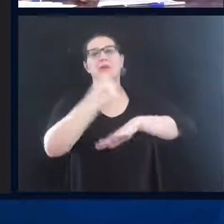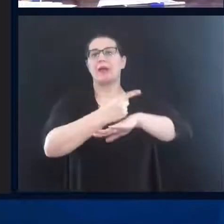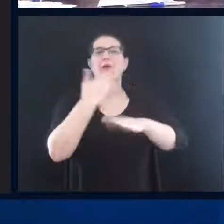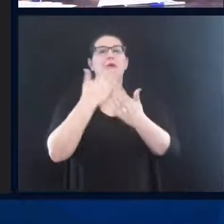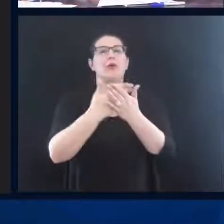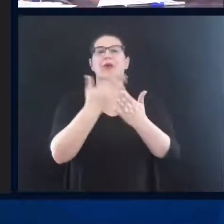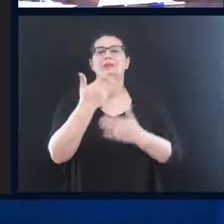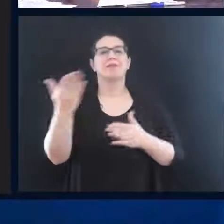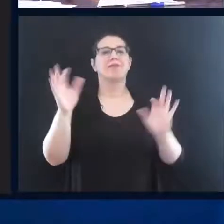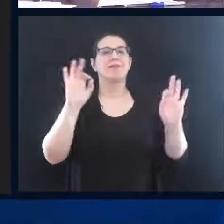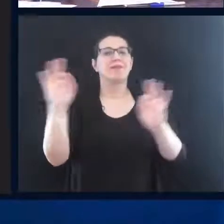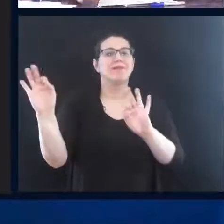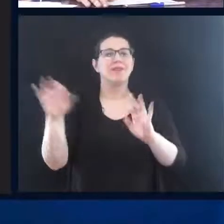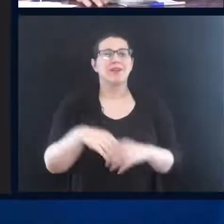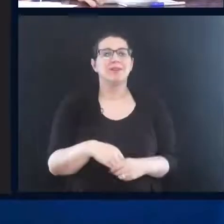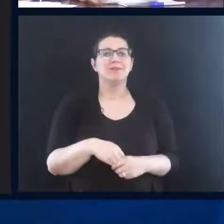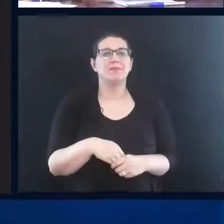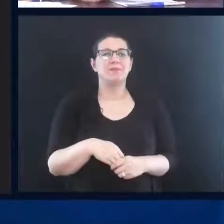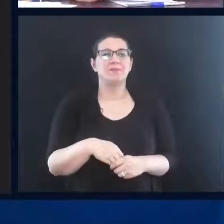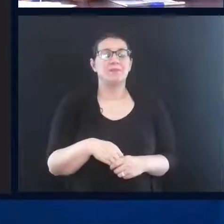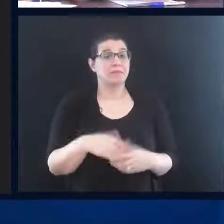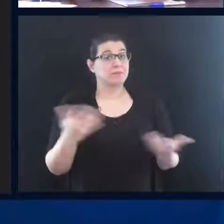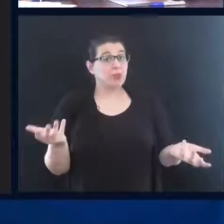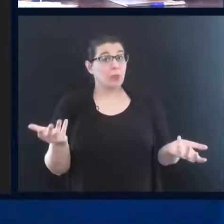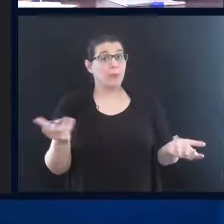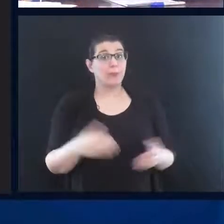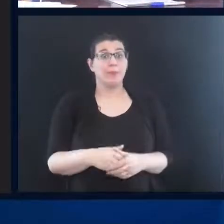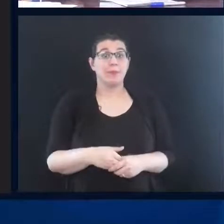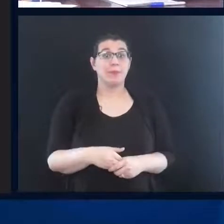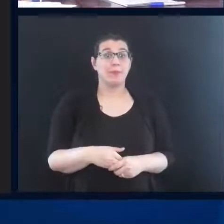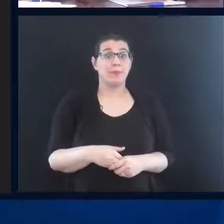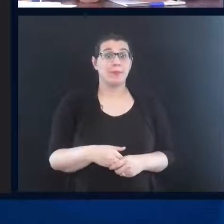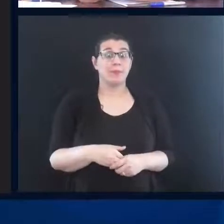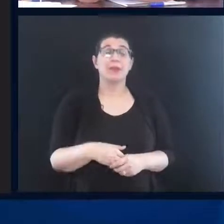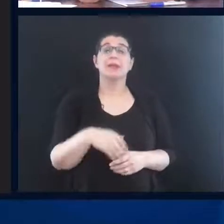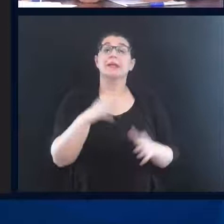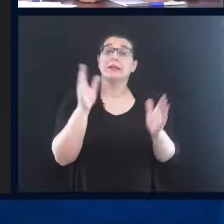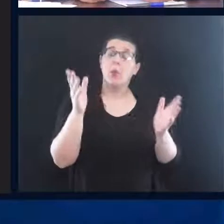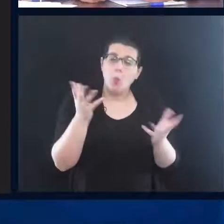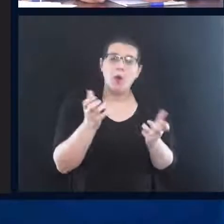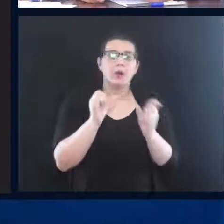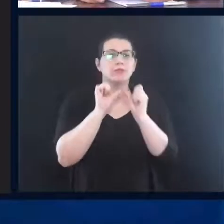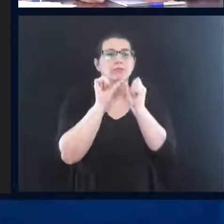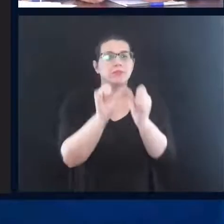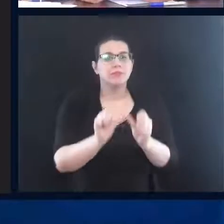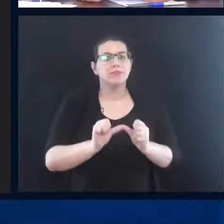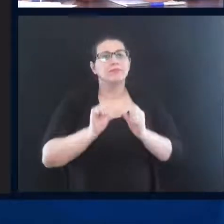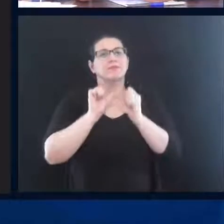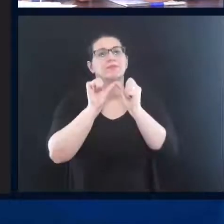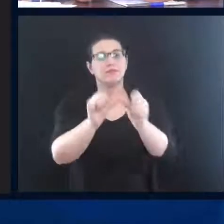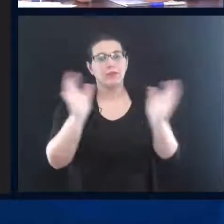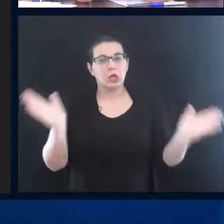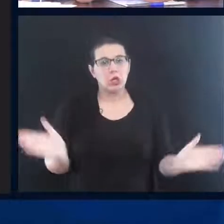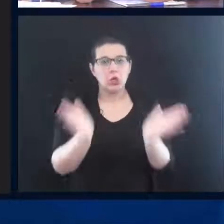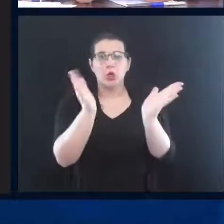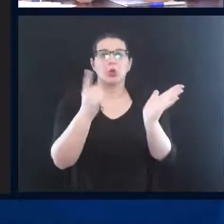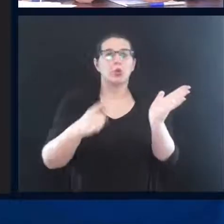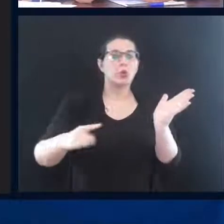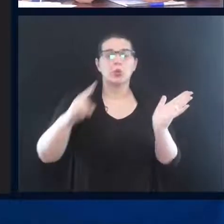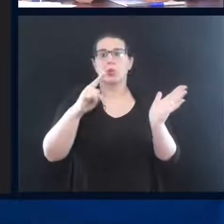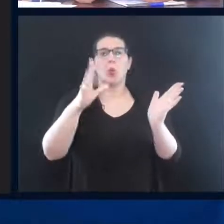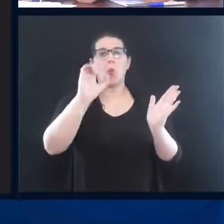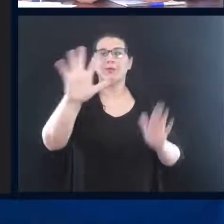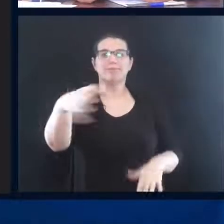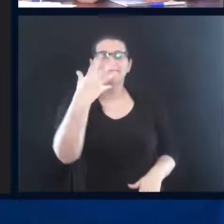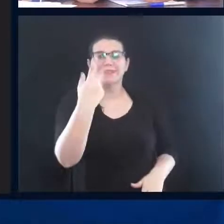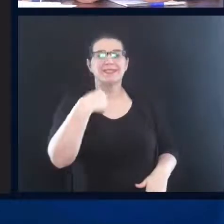really good stuff. So nevertheless, we want to keep encouraging and keep being in front of everybody we possibly can. And look